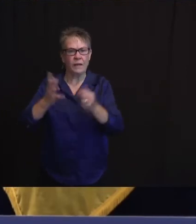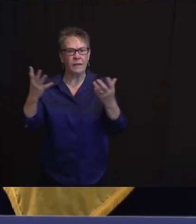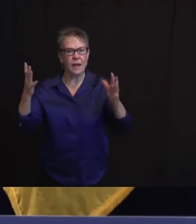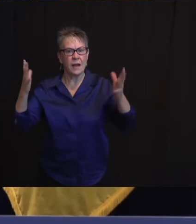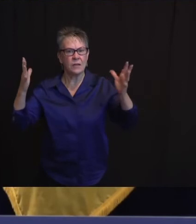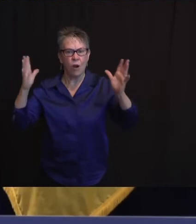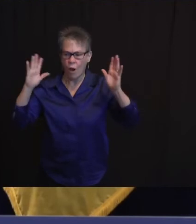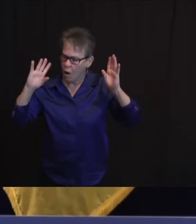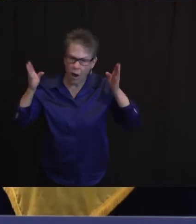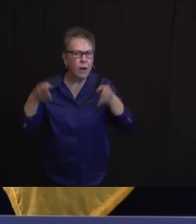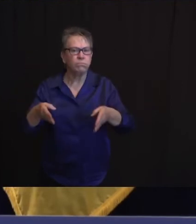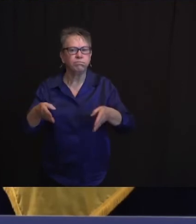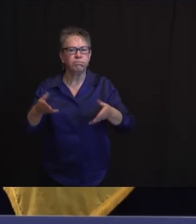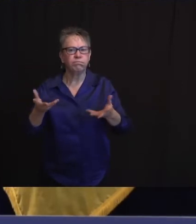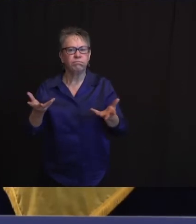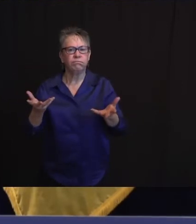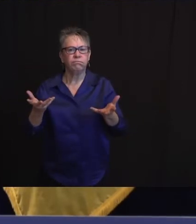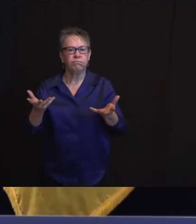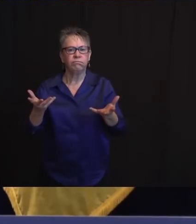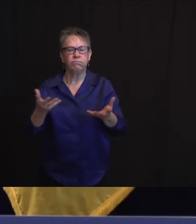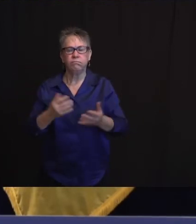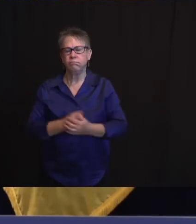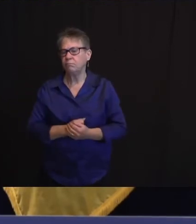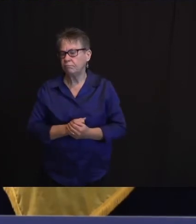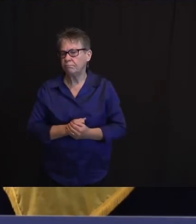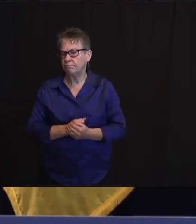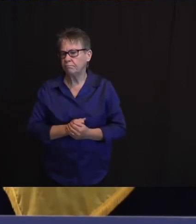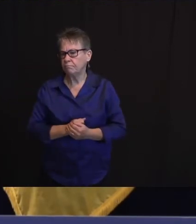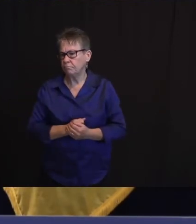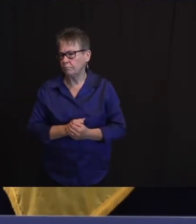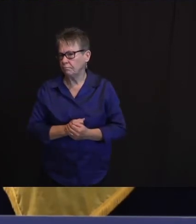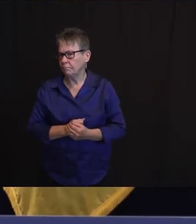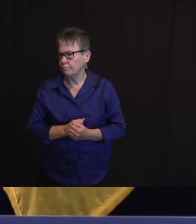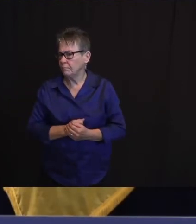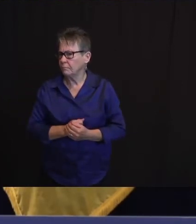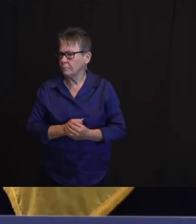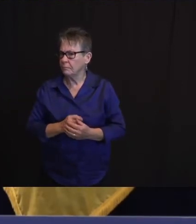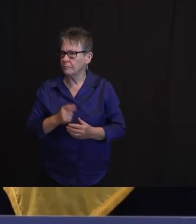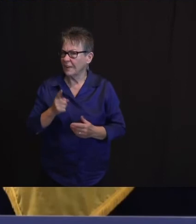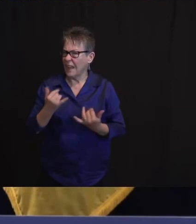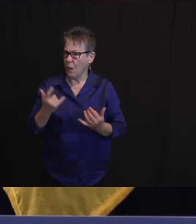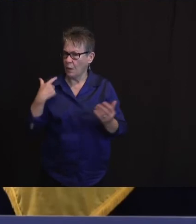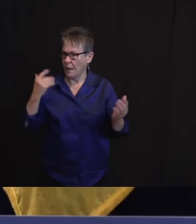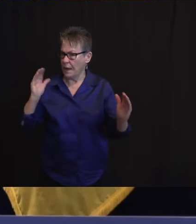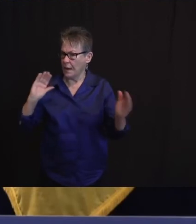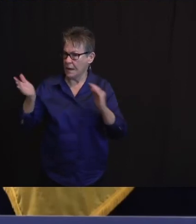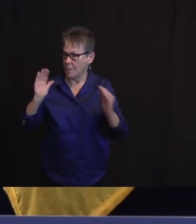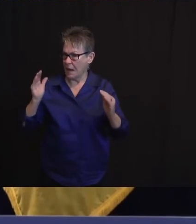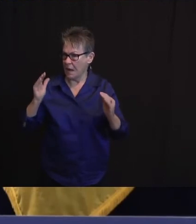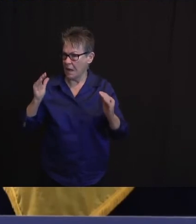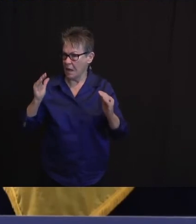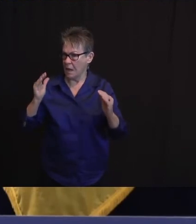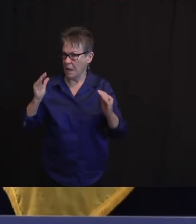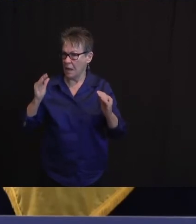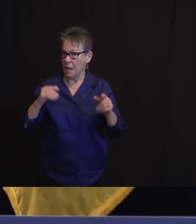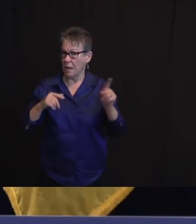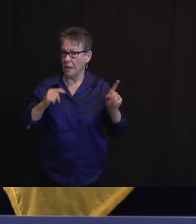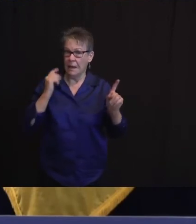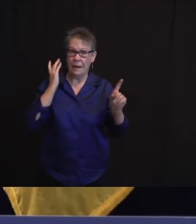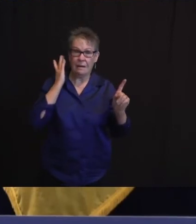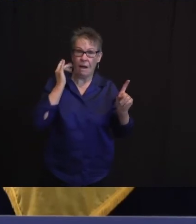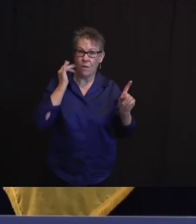But if you want to sort of look at something in terms of quote unquote how we're doing, you compare us right now to Los Angeles County or some of the other states